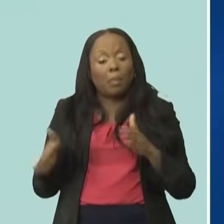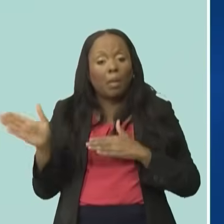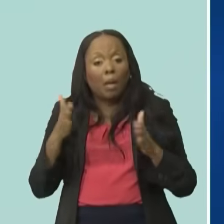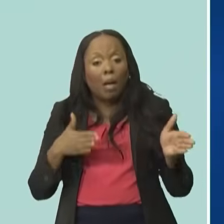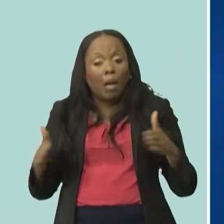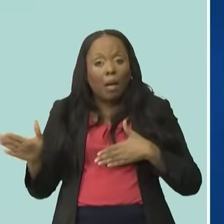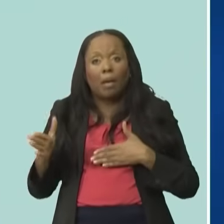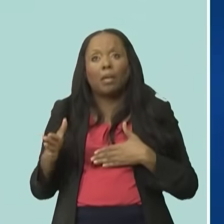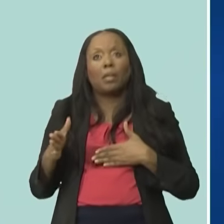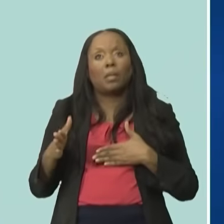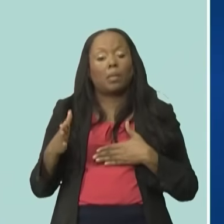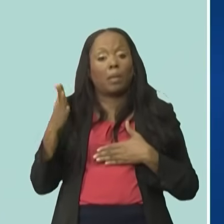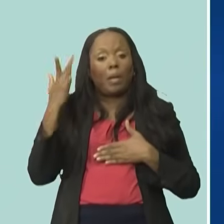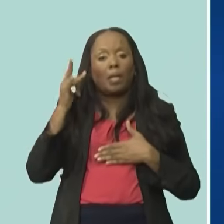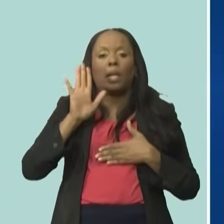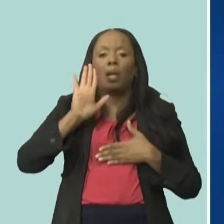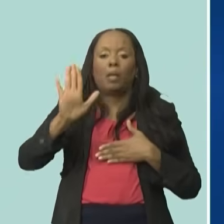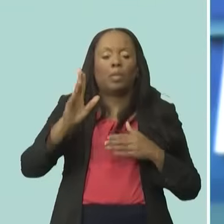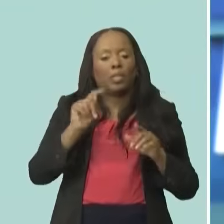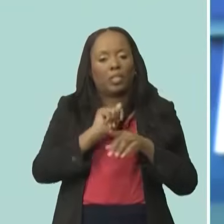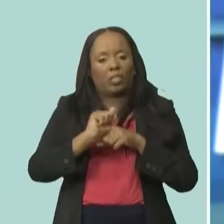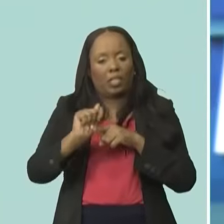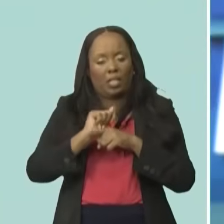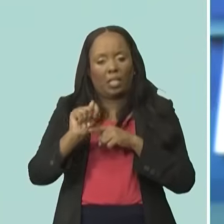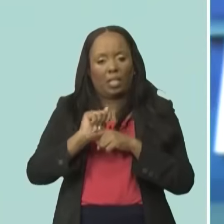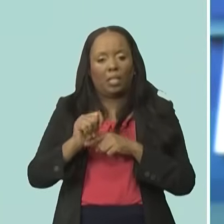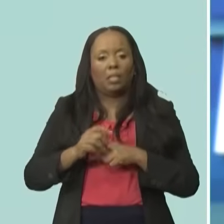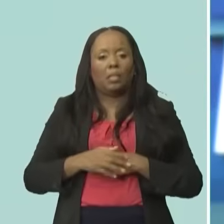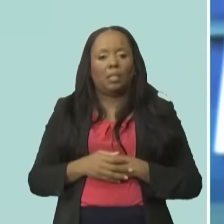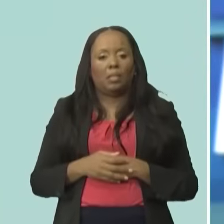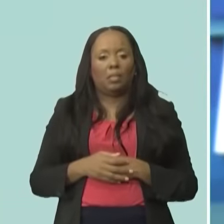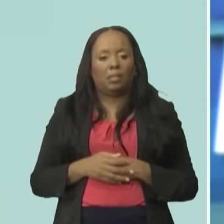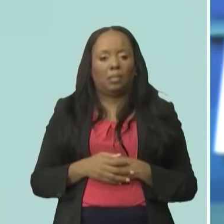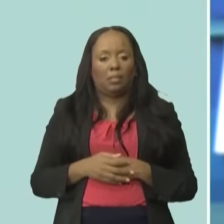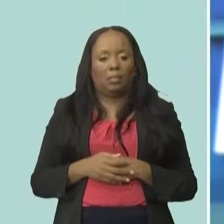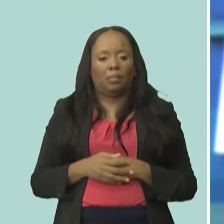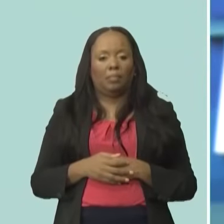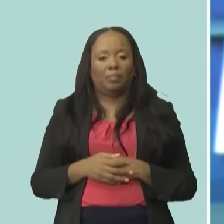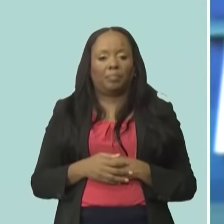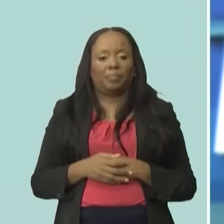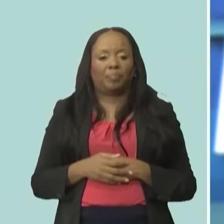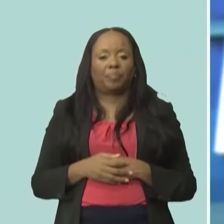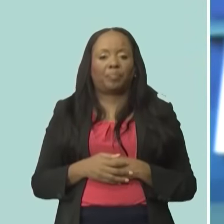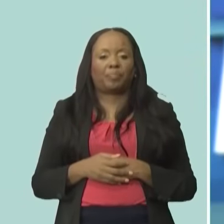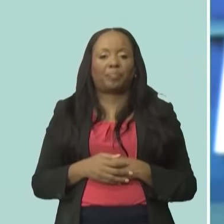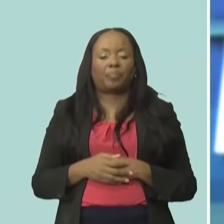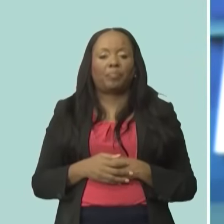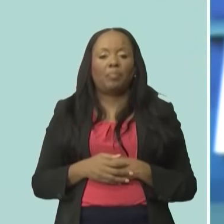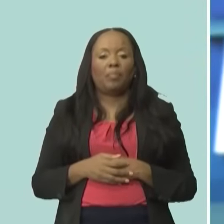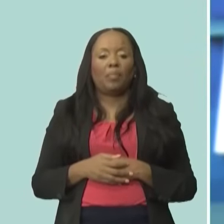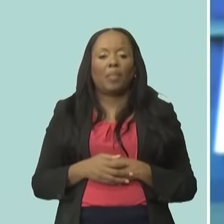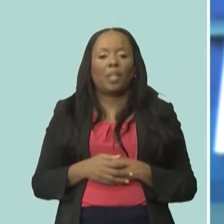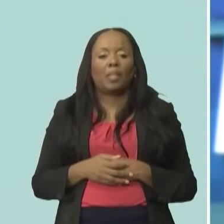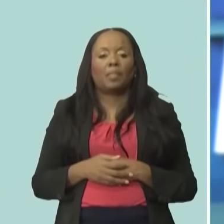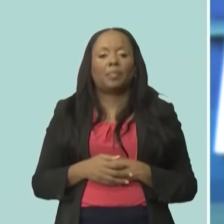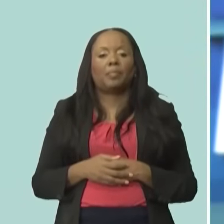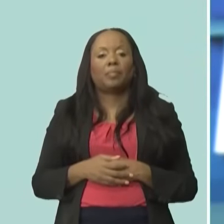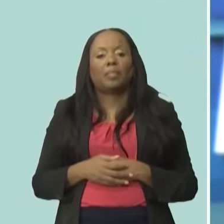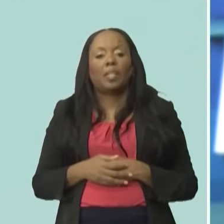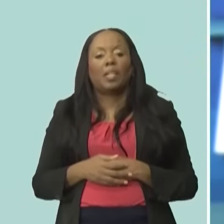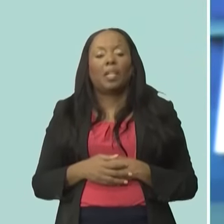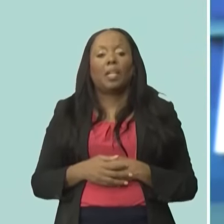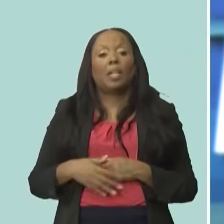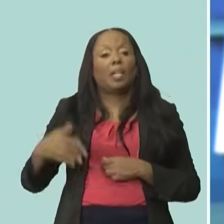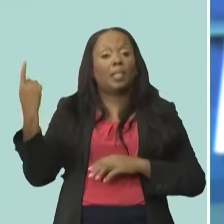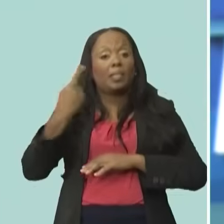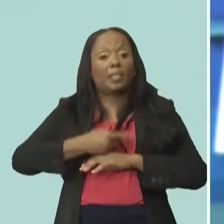mechanism based on your level of training. It was a day of family and fun as local charity Quaver Foundation